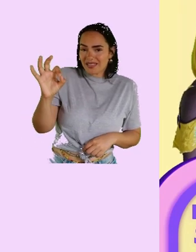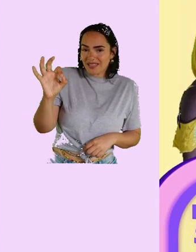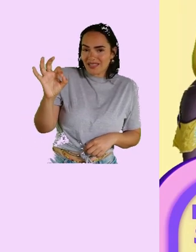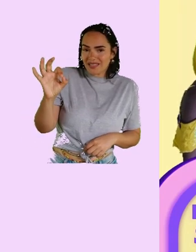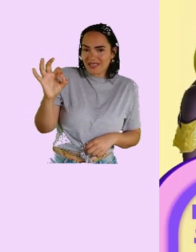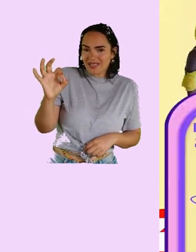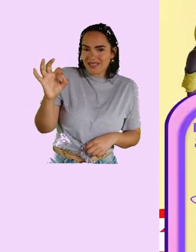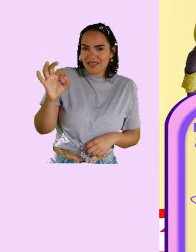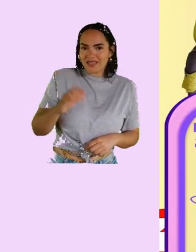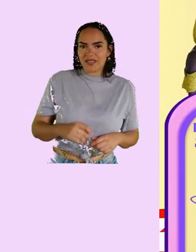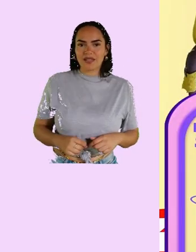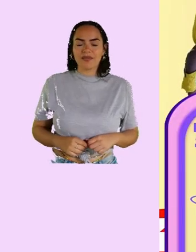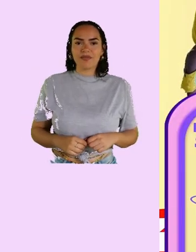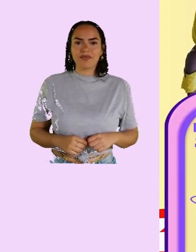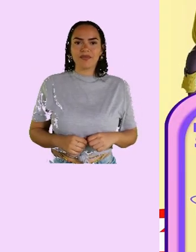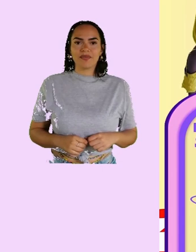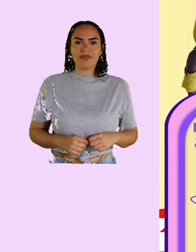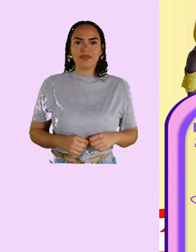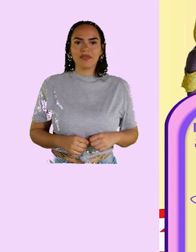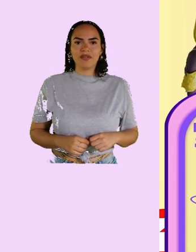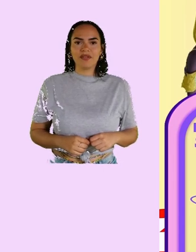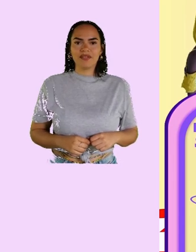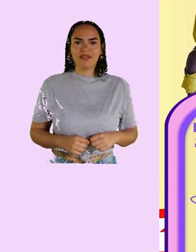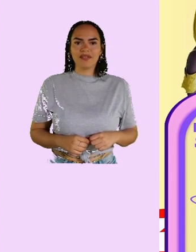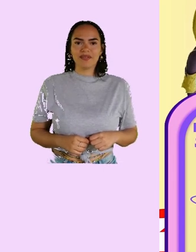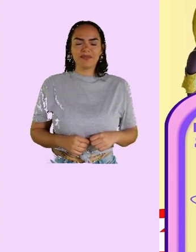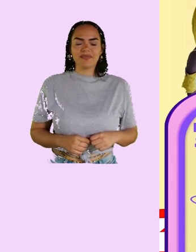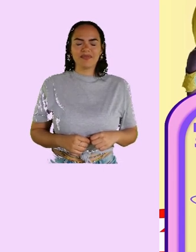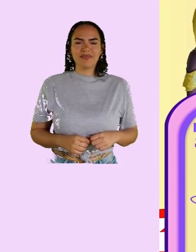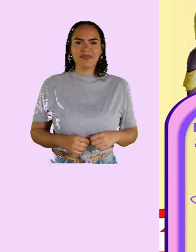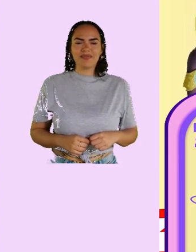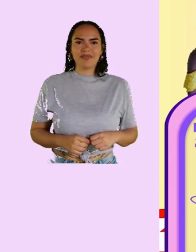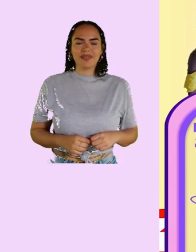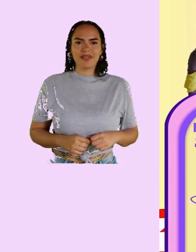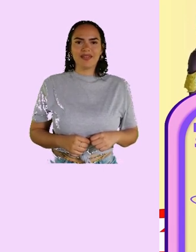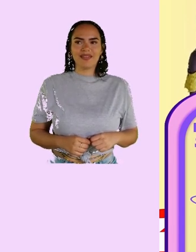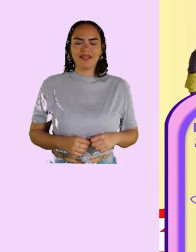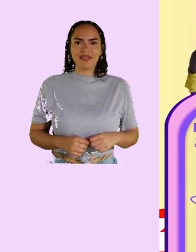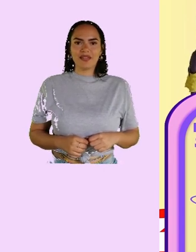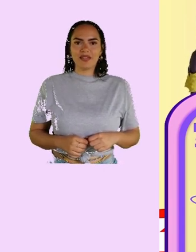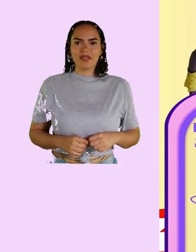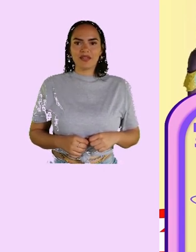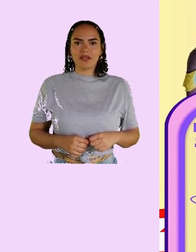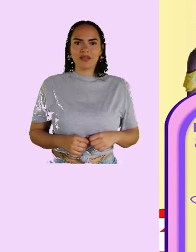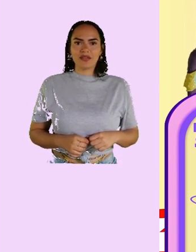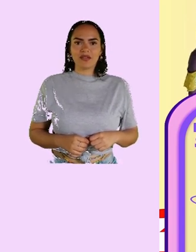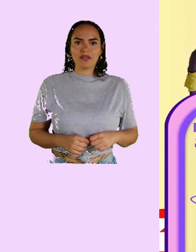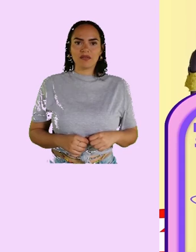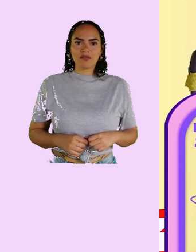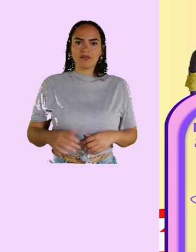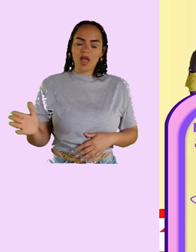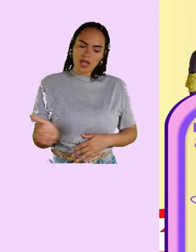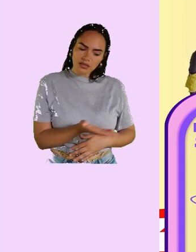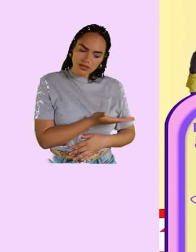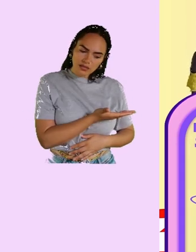Pass. Correct. The famous quote from the Lord of the Rings character Gandalf is, "You shall not..."